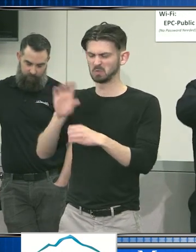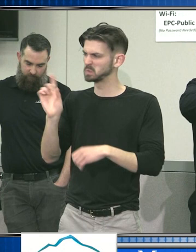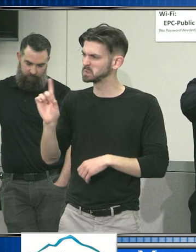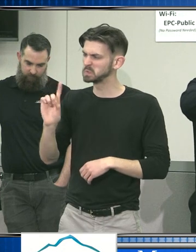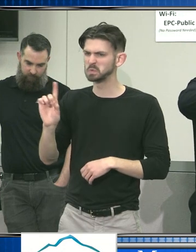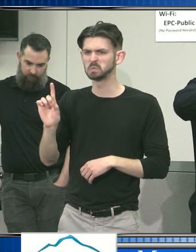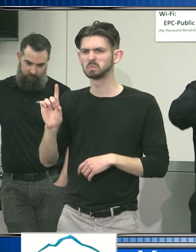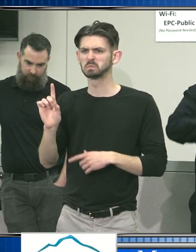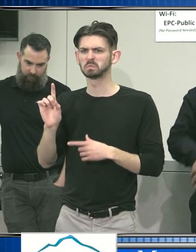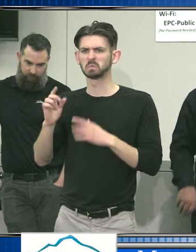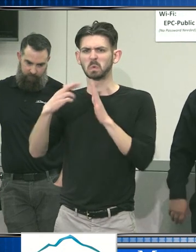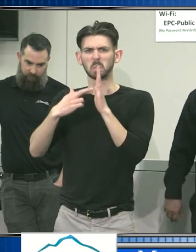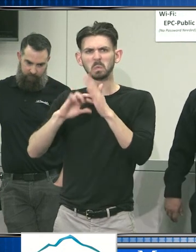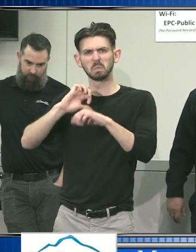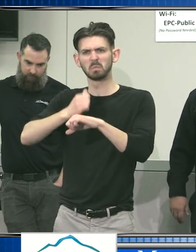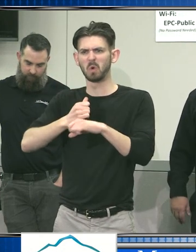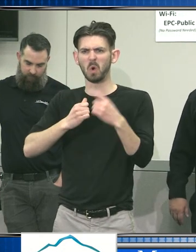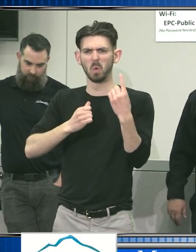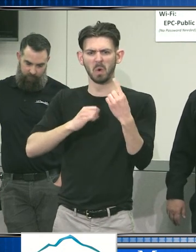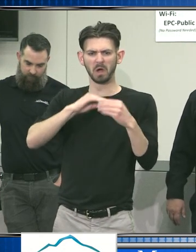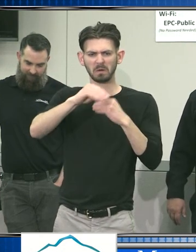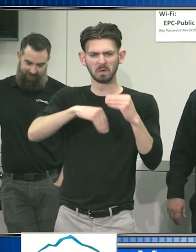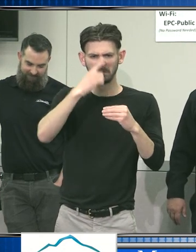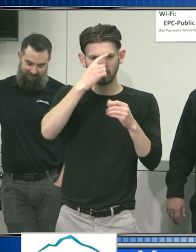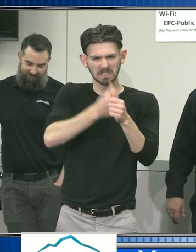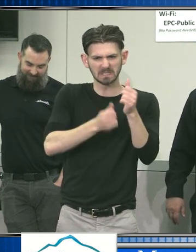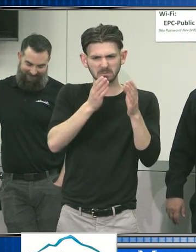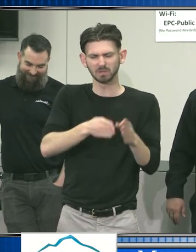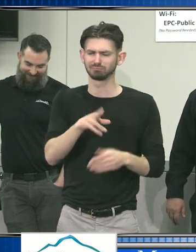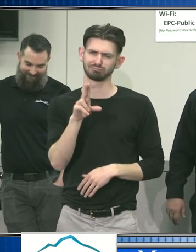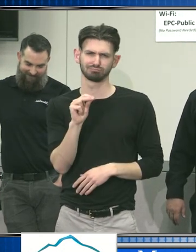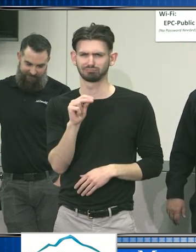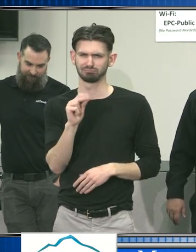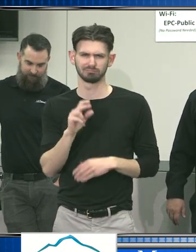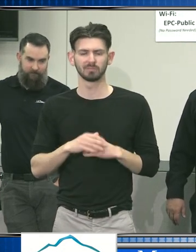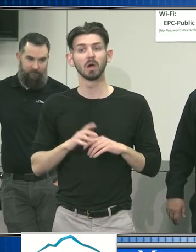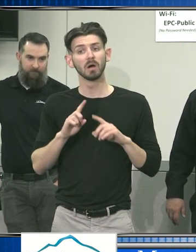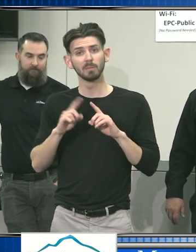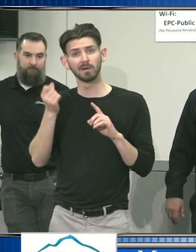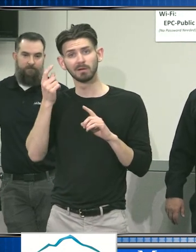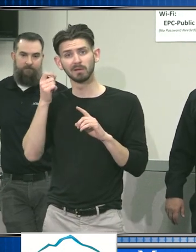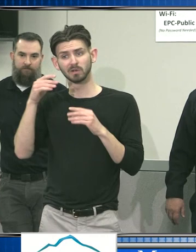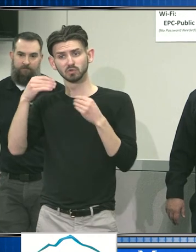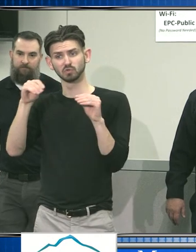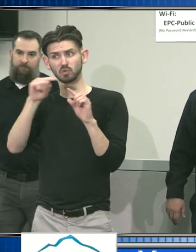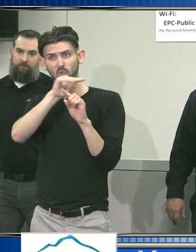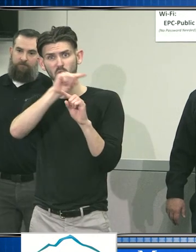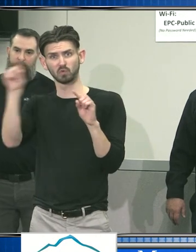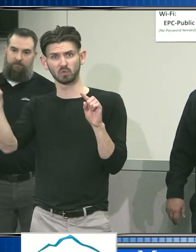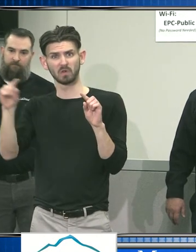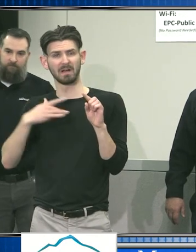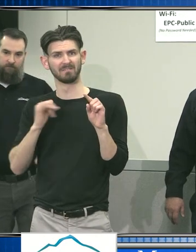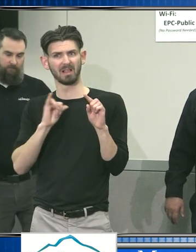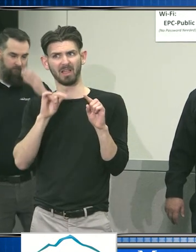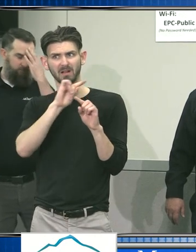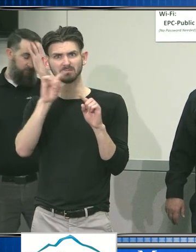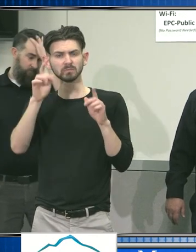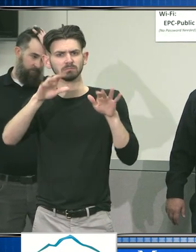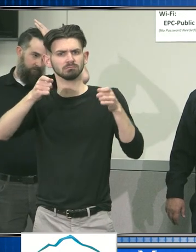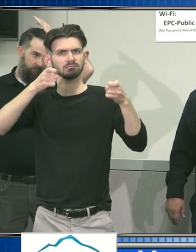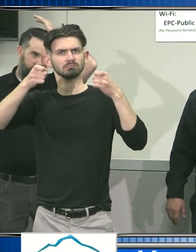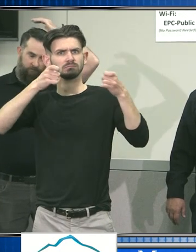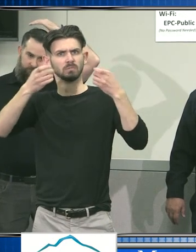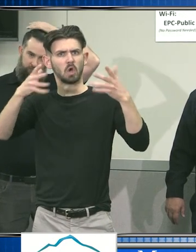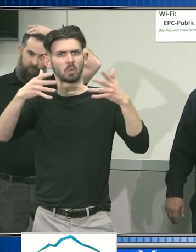give one roll of toilet paper per person and things like that. But I think stores have kind of stepped in. I've seen some